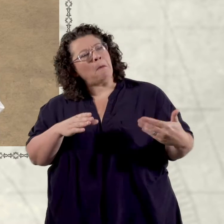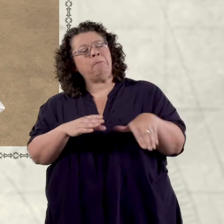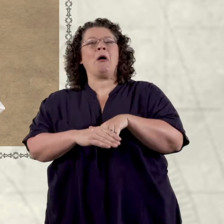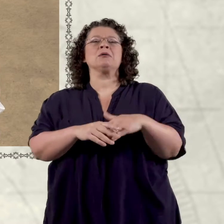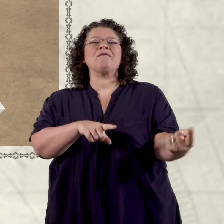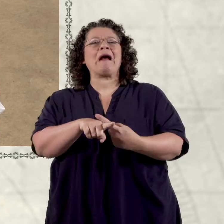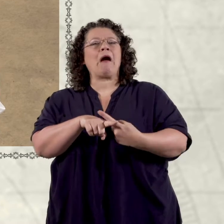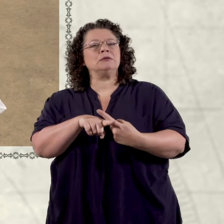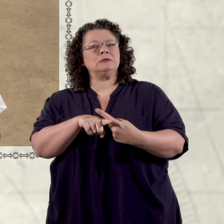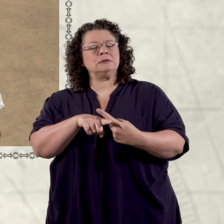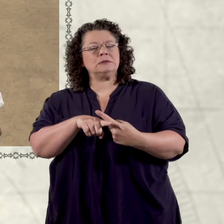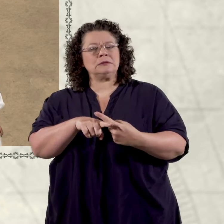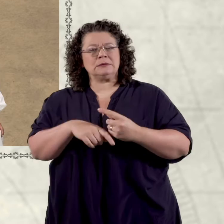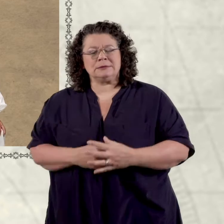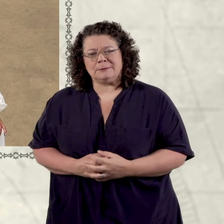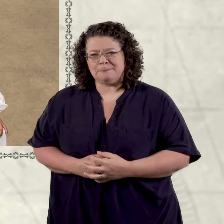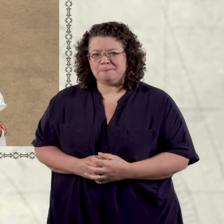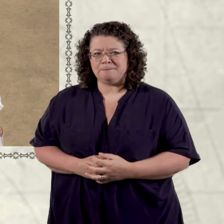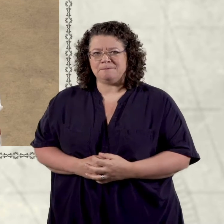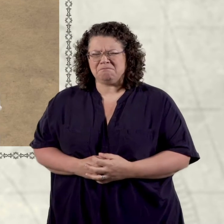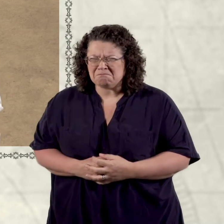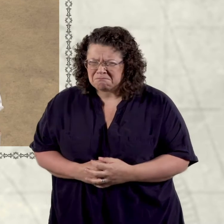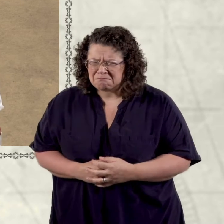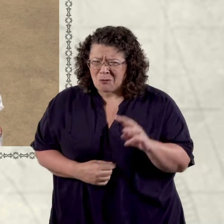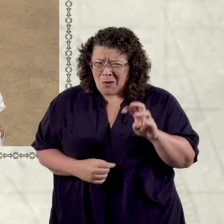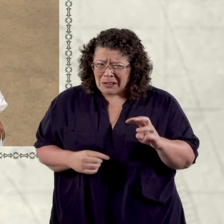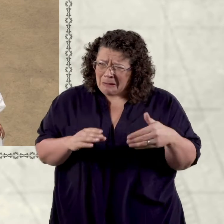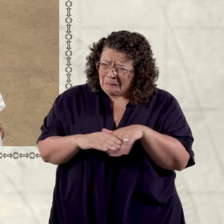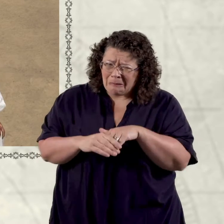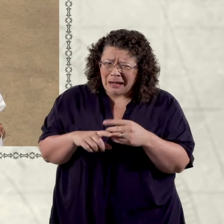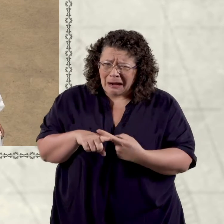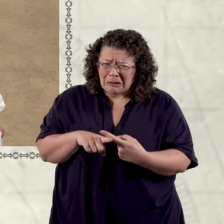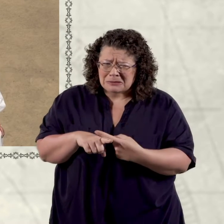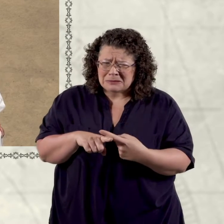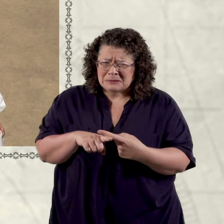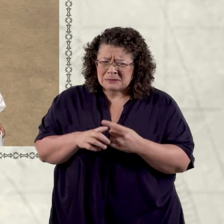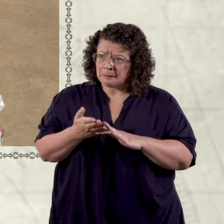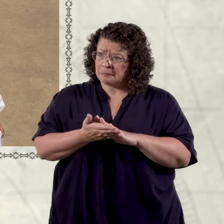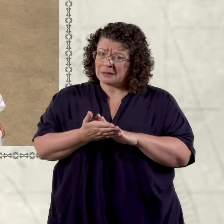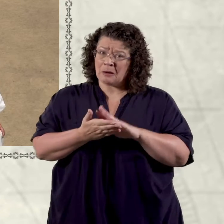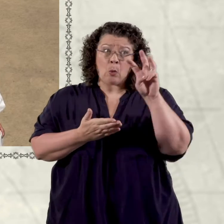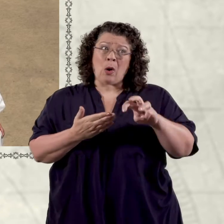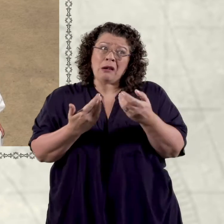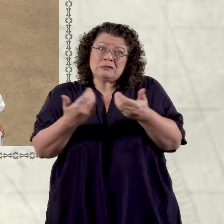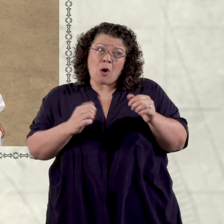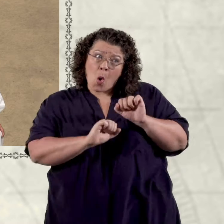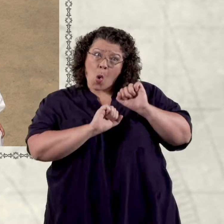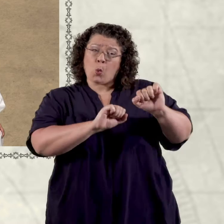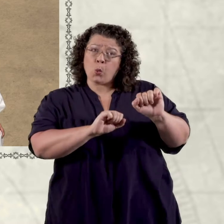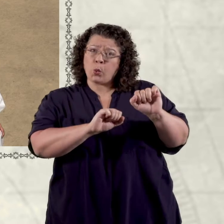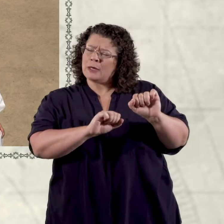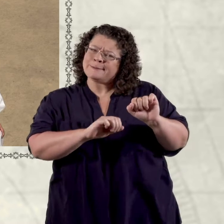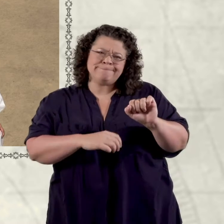of England. A part of England? So this means Wales isn't a